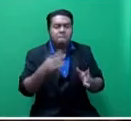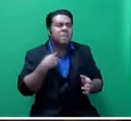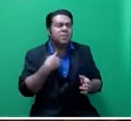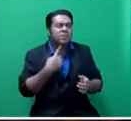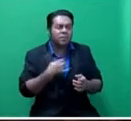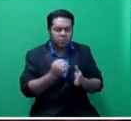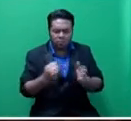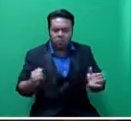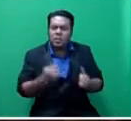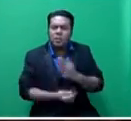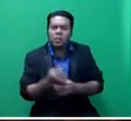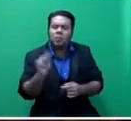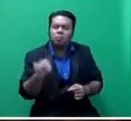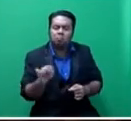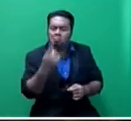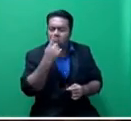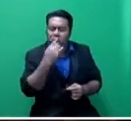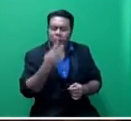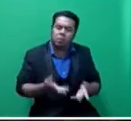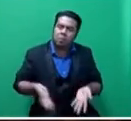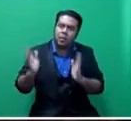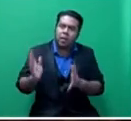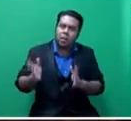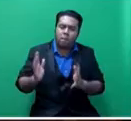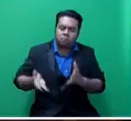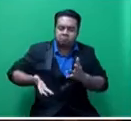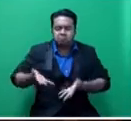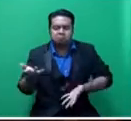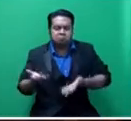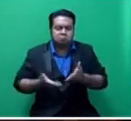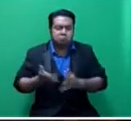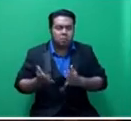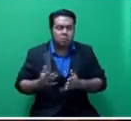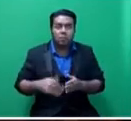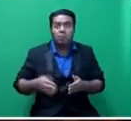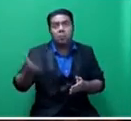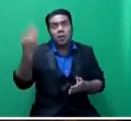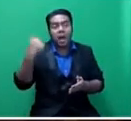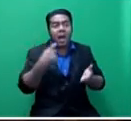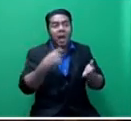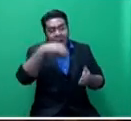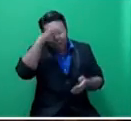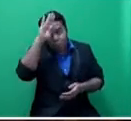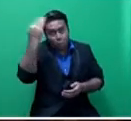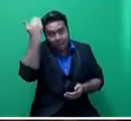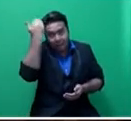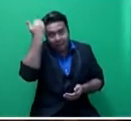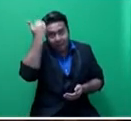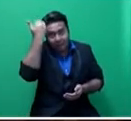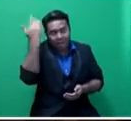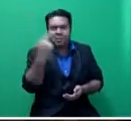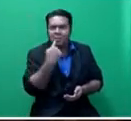to the Verata beef scheme? We started the conversation from there. During Ratumara's days, when they